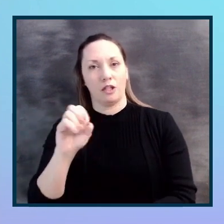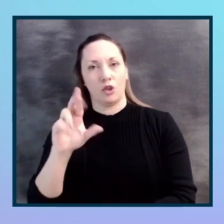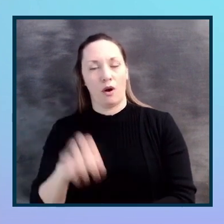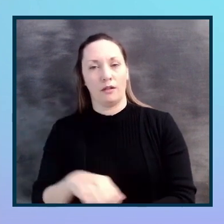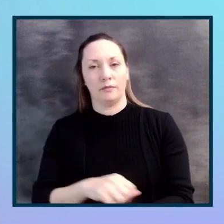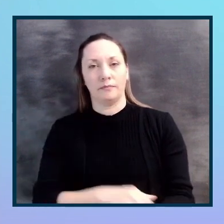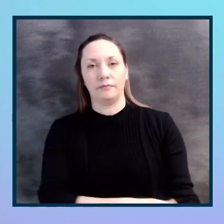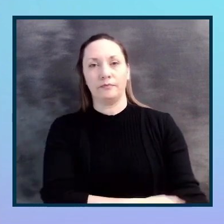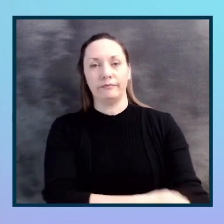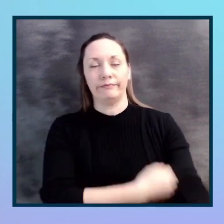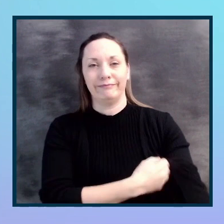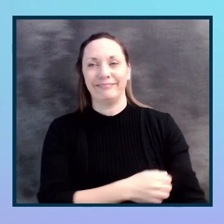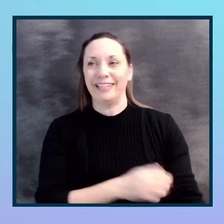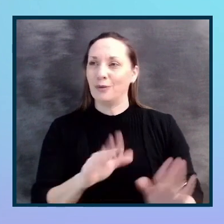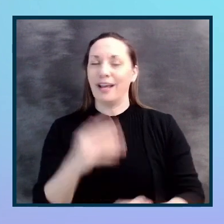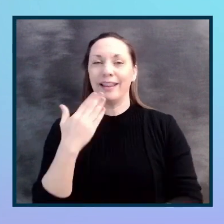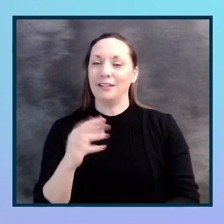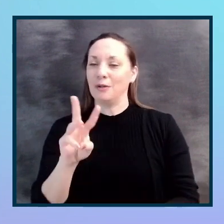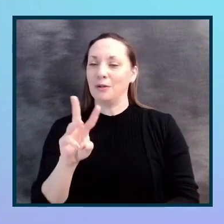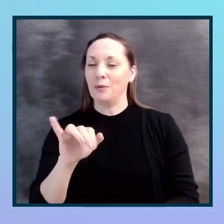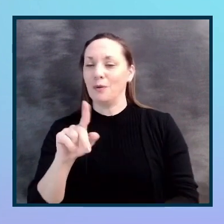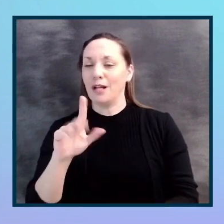that's great. Thank you, Wilco.